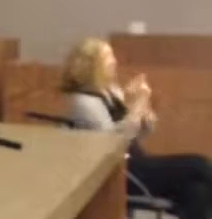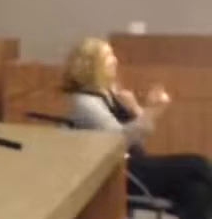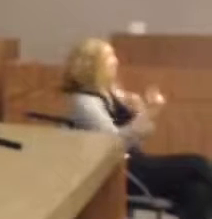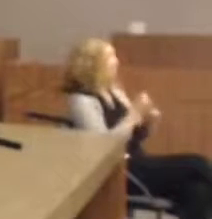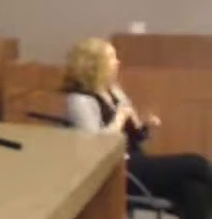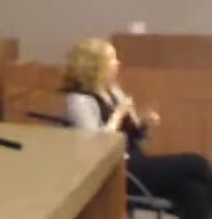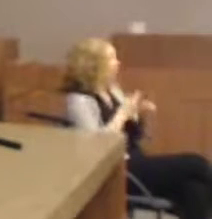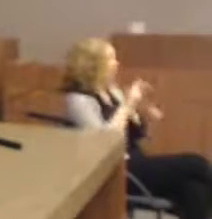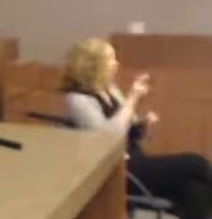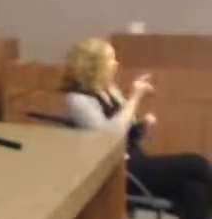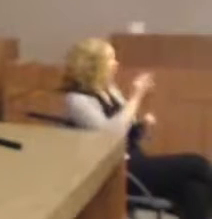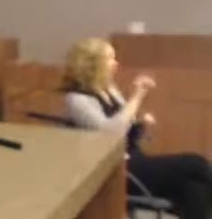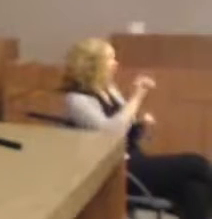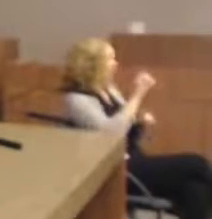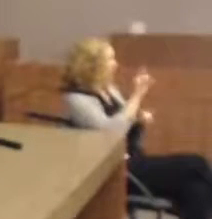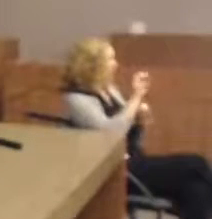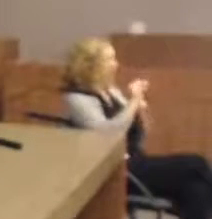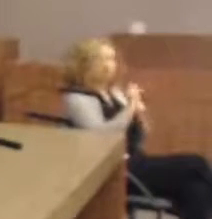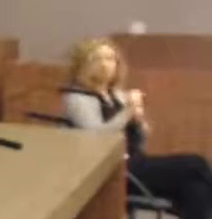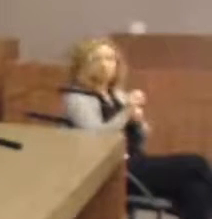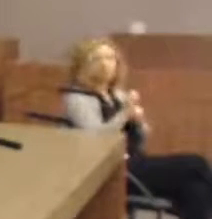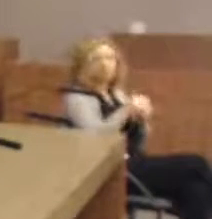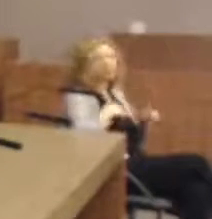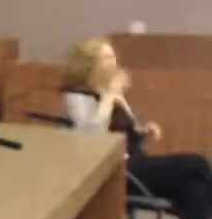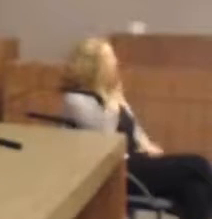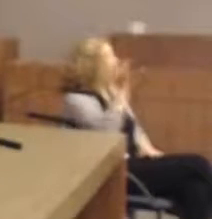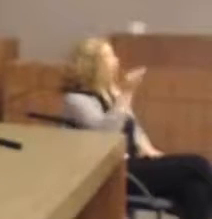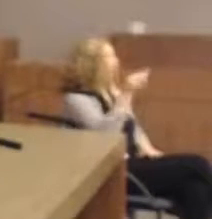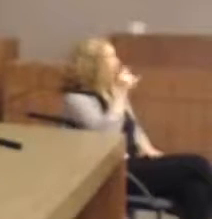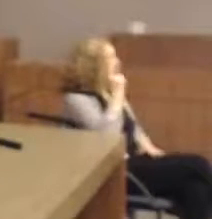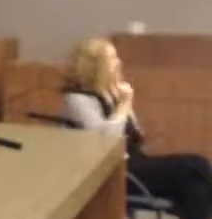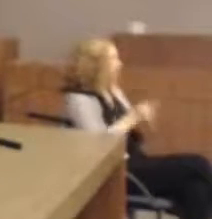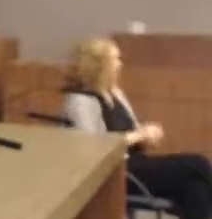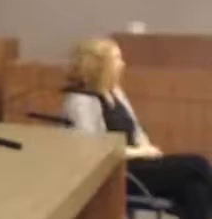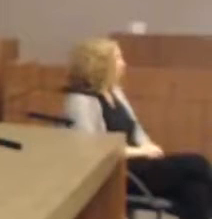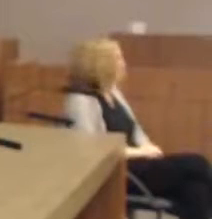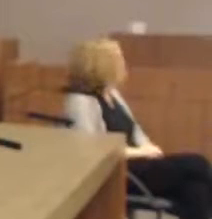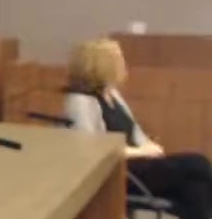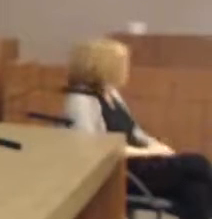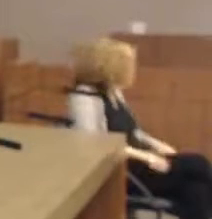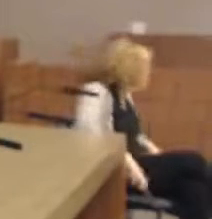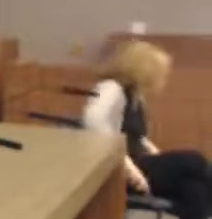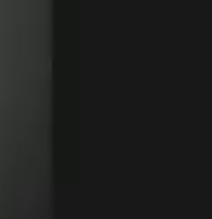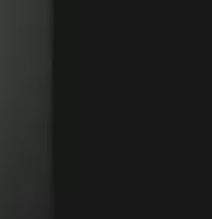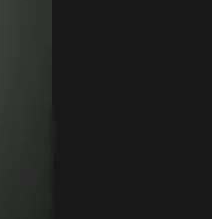that. Sorry, that was my soapbox for a second because I'm trying to get that room going. All right.